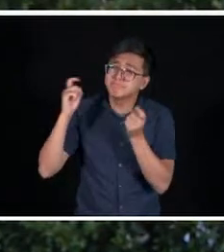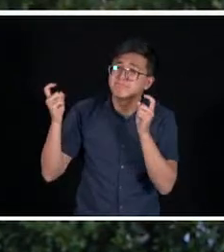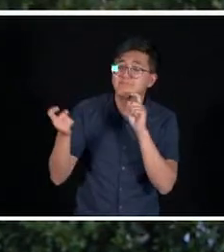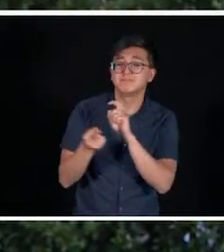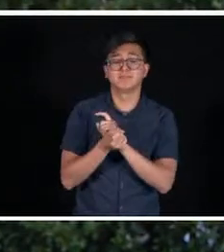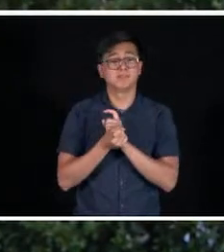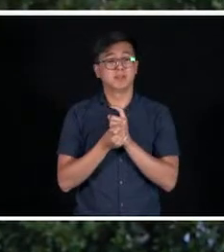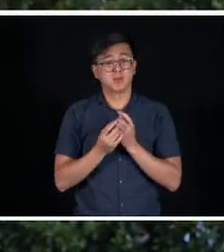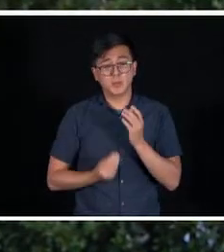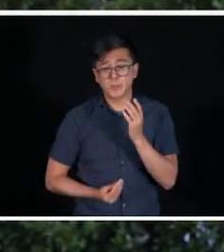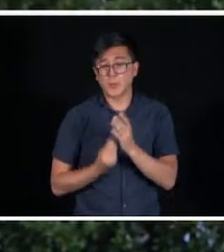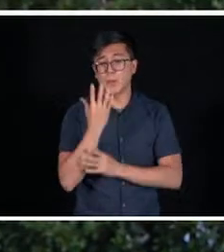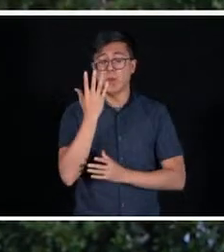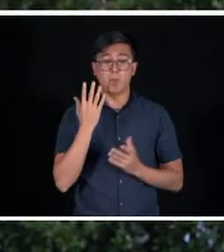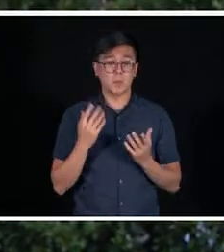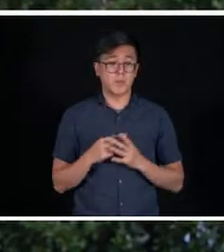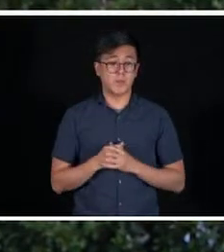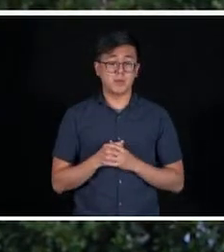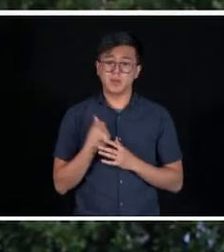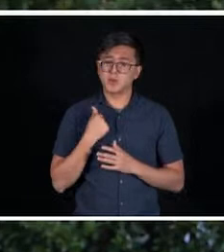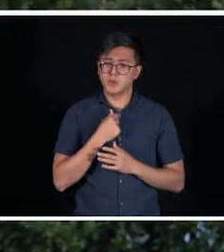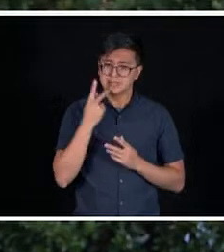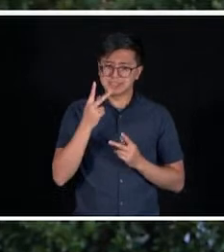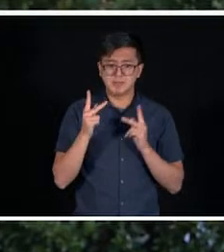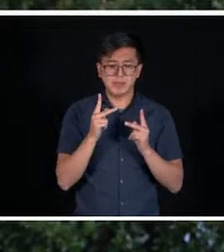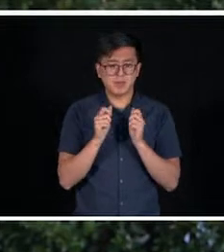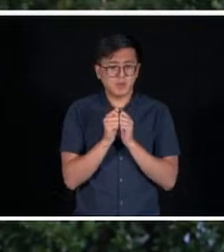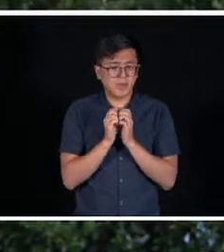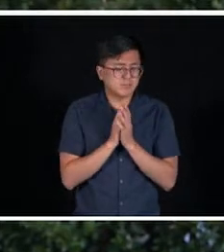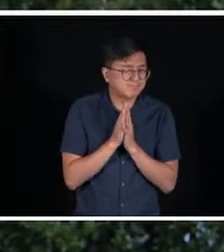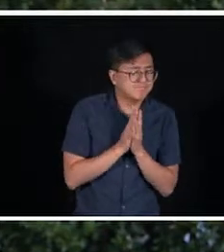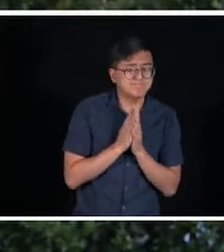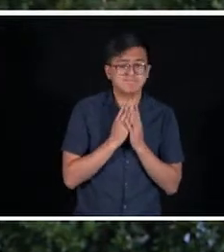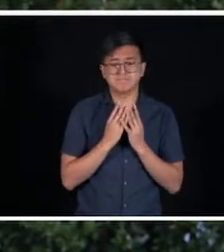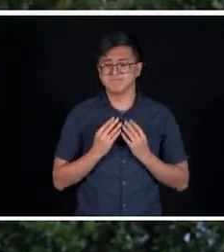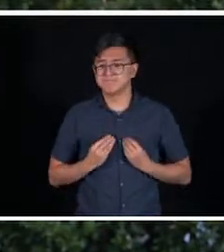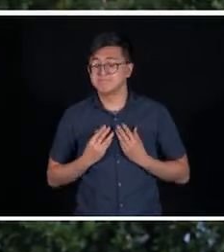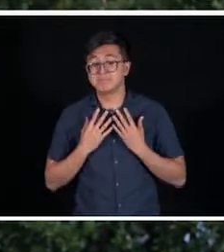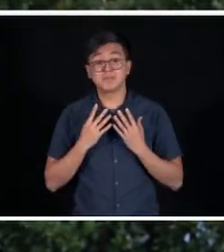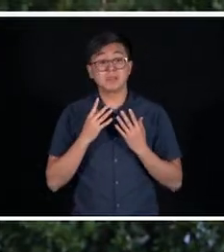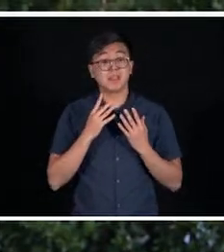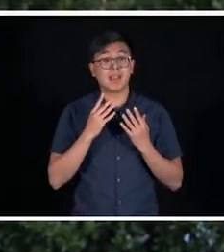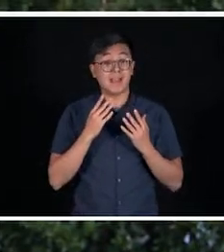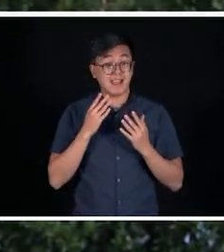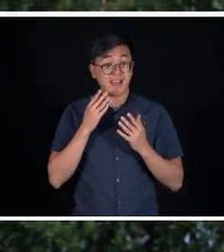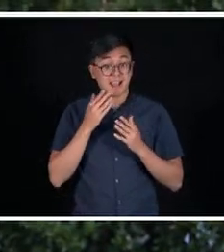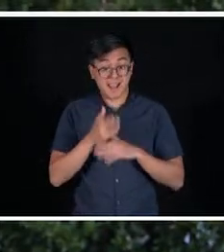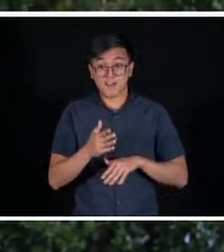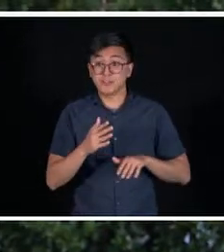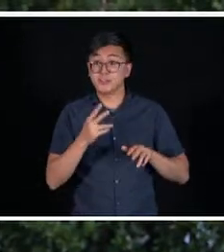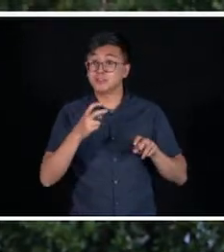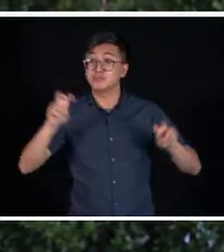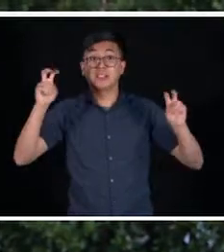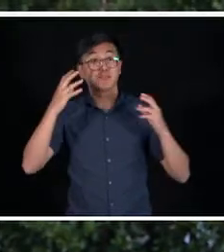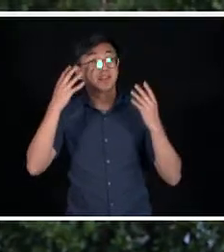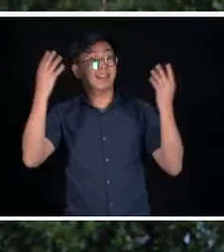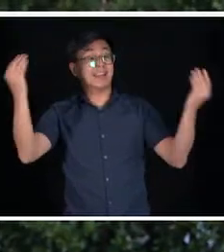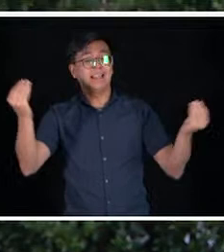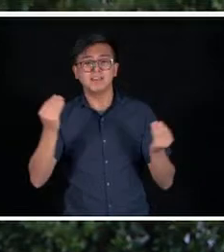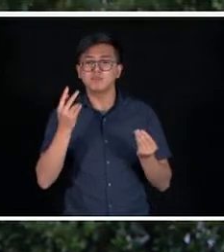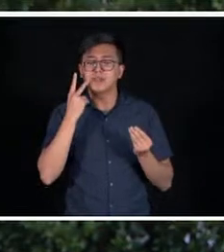arrive with aspirations and leave with a profound sense of purpose and accomplishment.